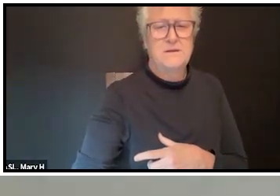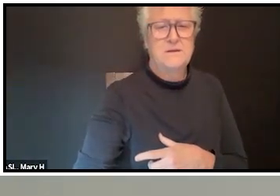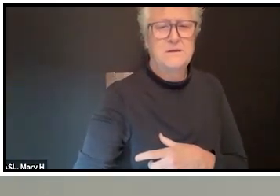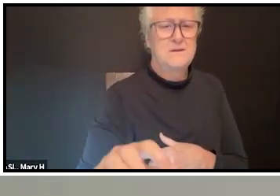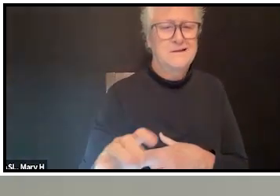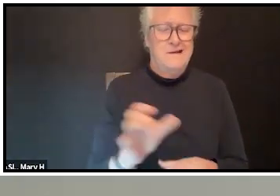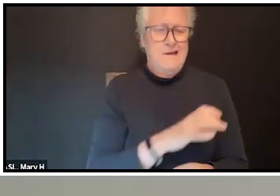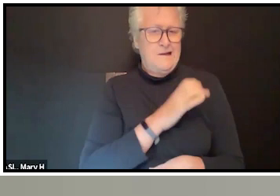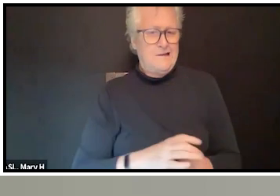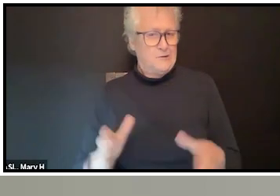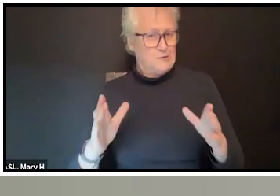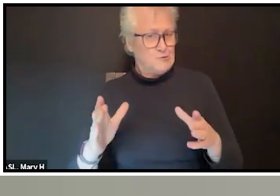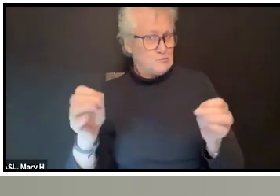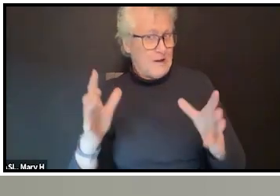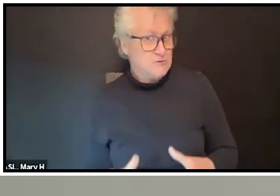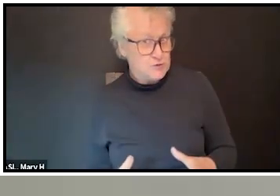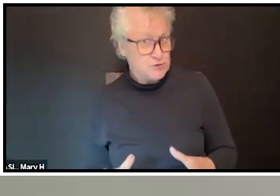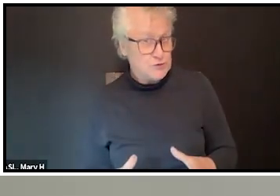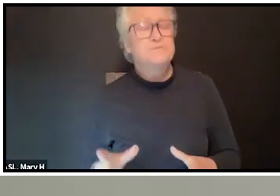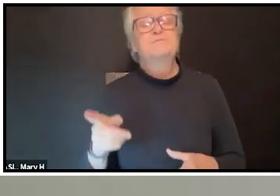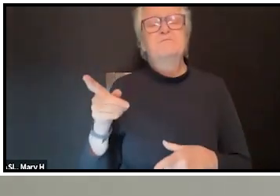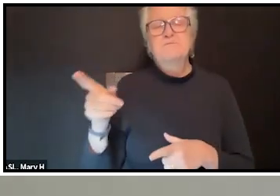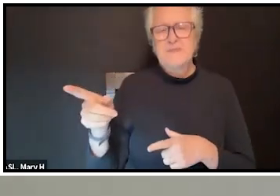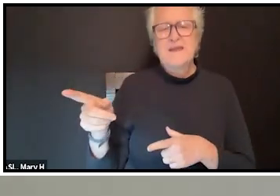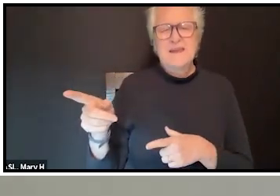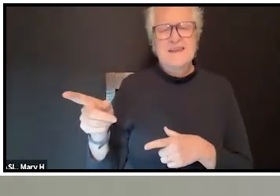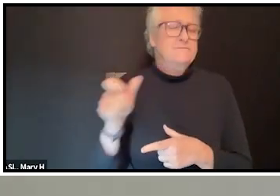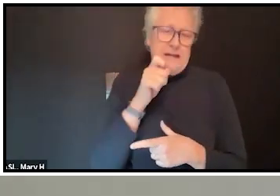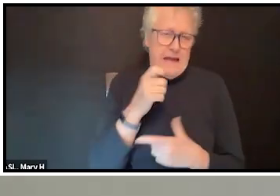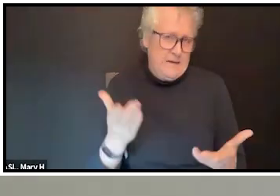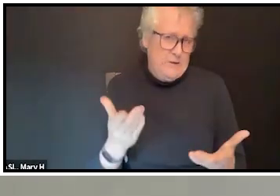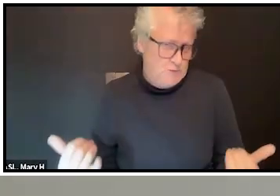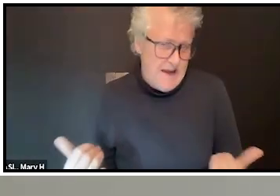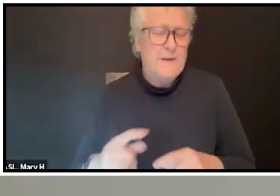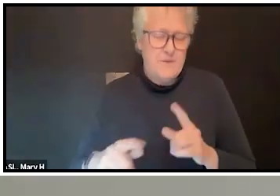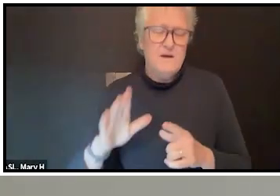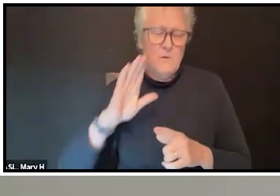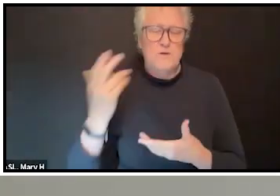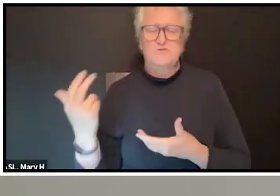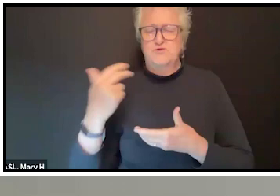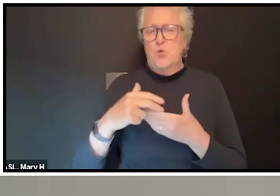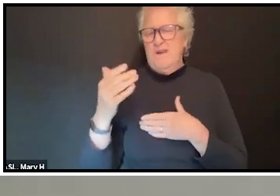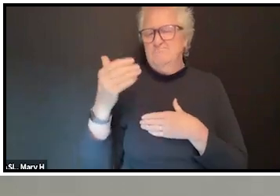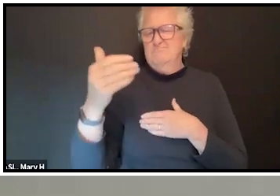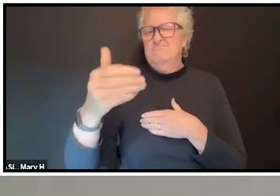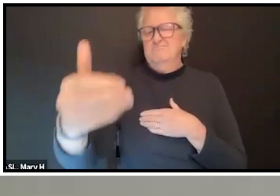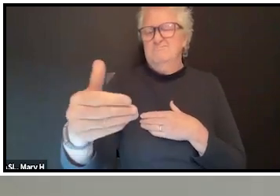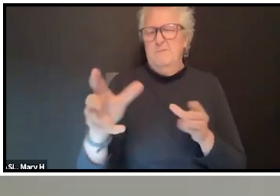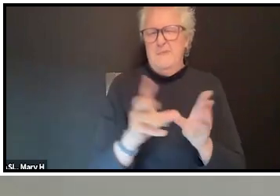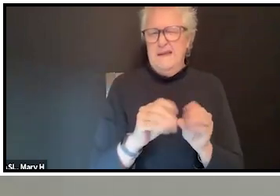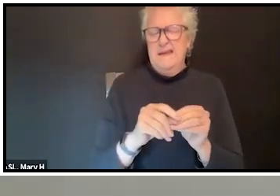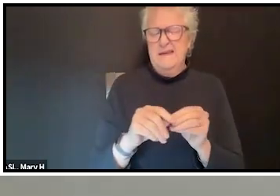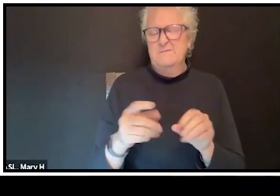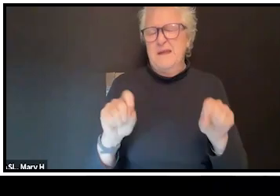will in one of the upcoming community forums, just to introduce himself and probably give people more of his